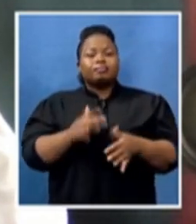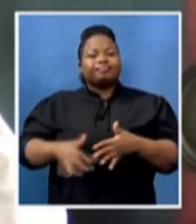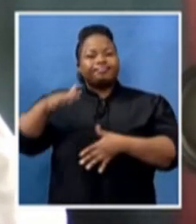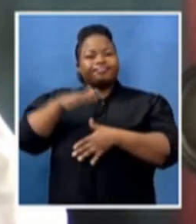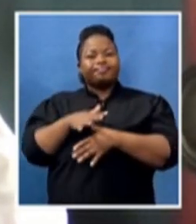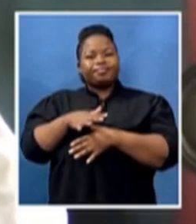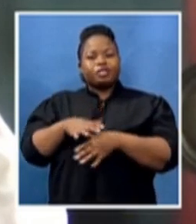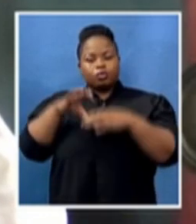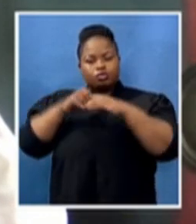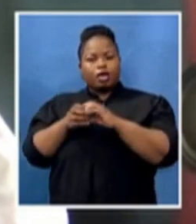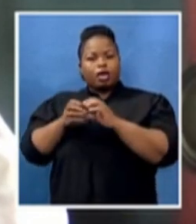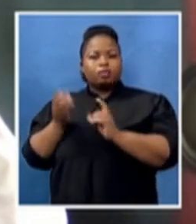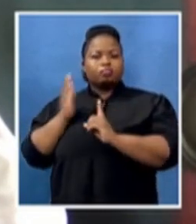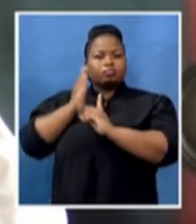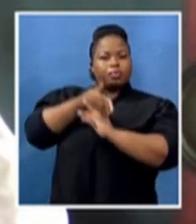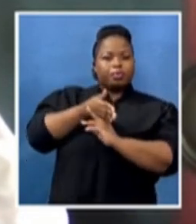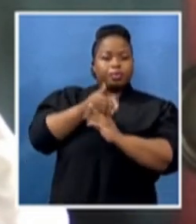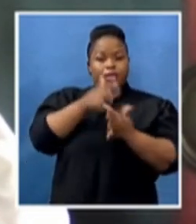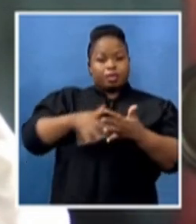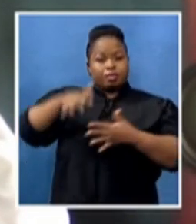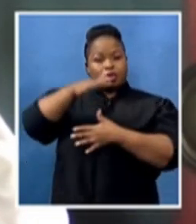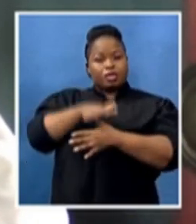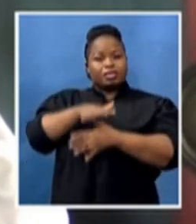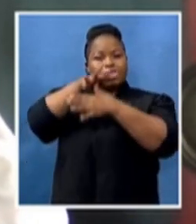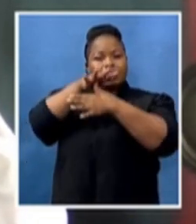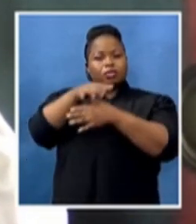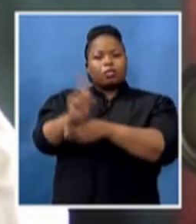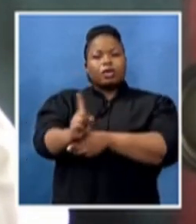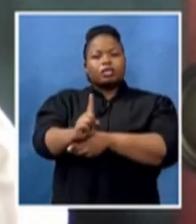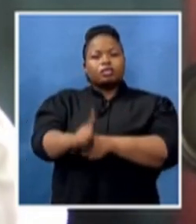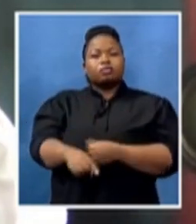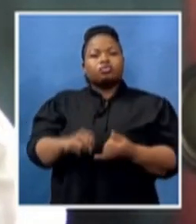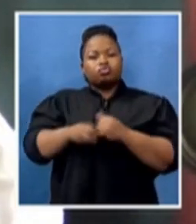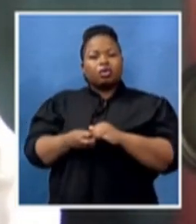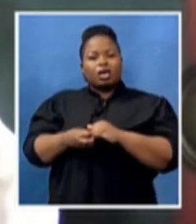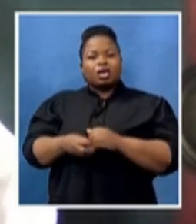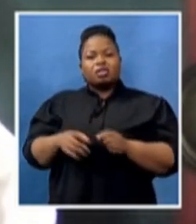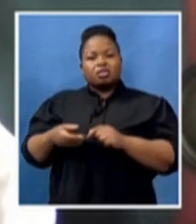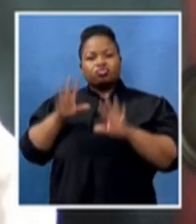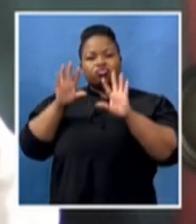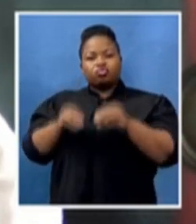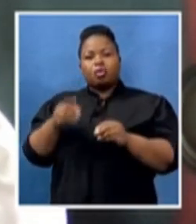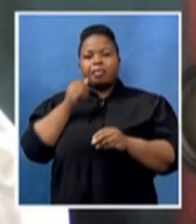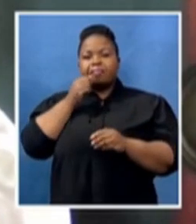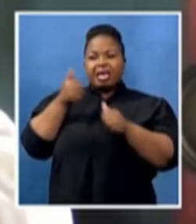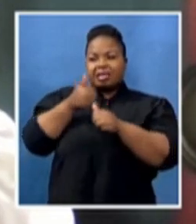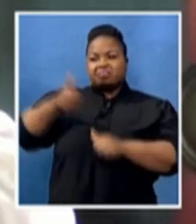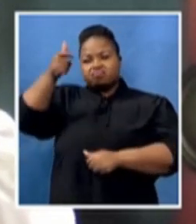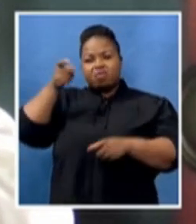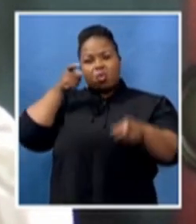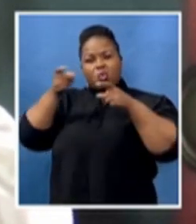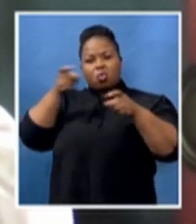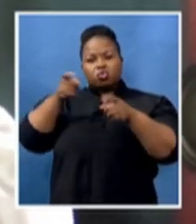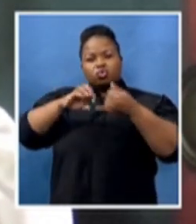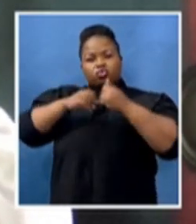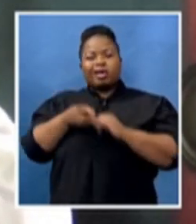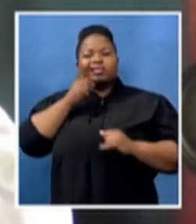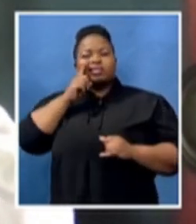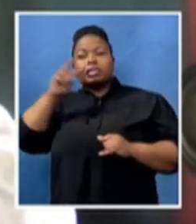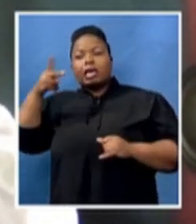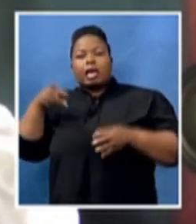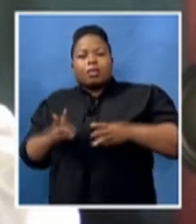prioritize challenging toxic masculinities and exploring alternative methods of expressing manliness. This is